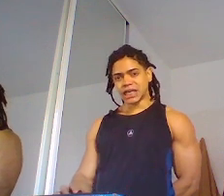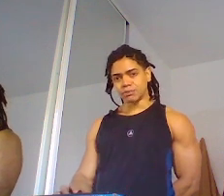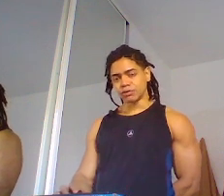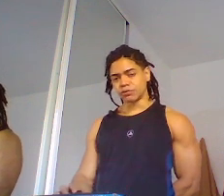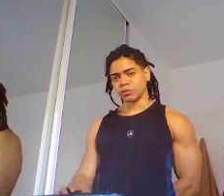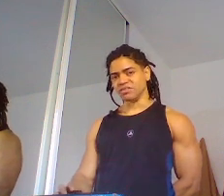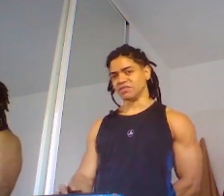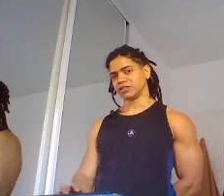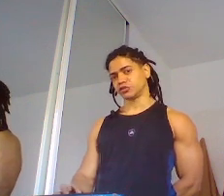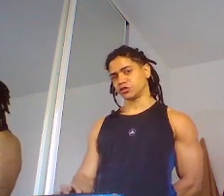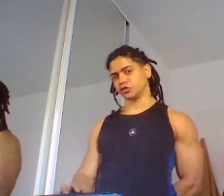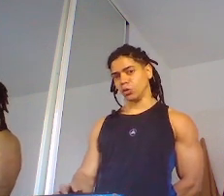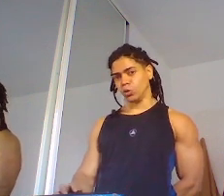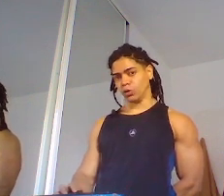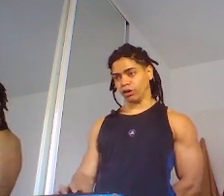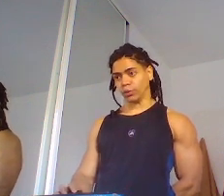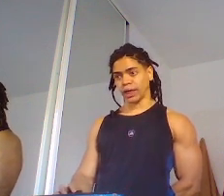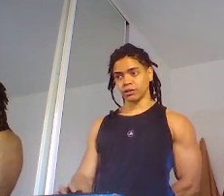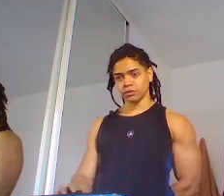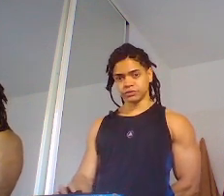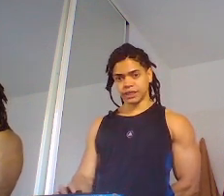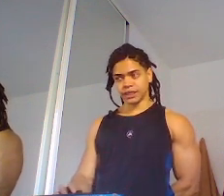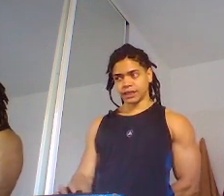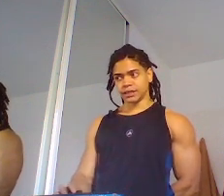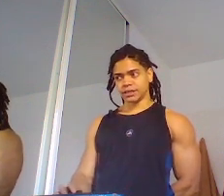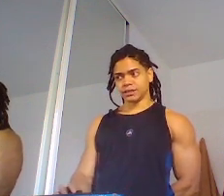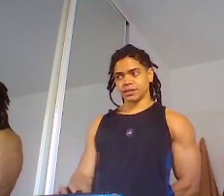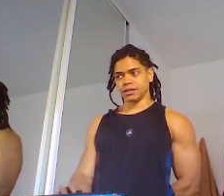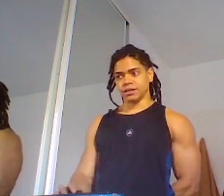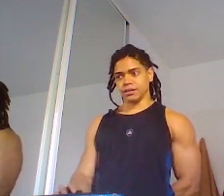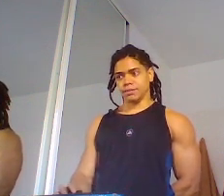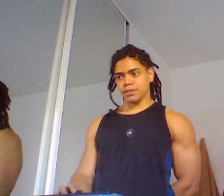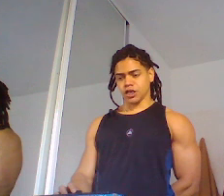raising capital from investors or creditors,